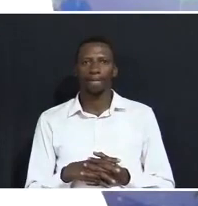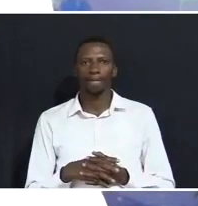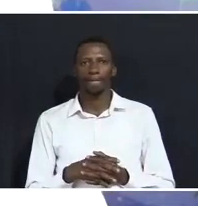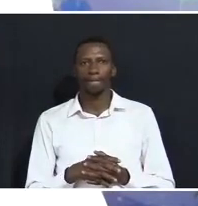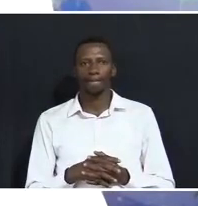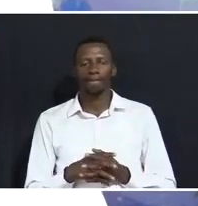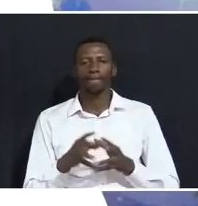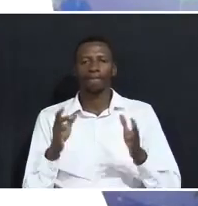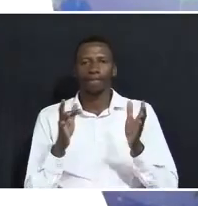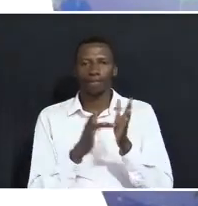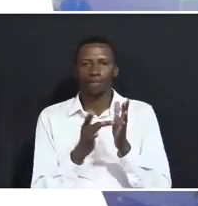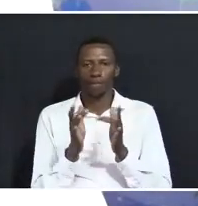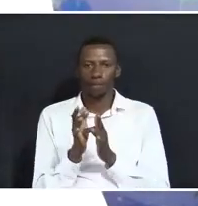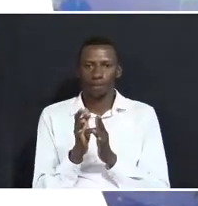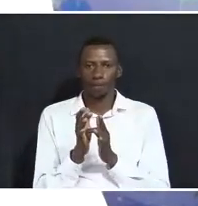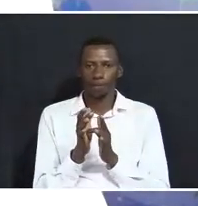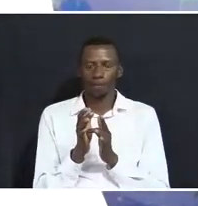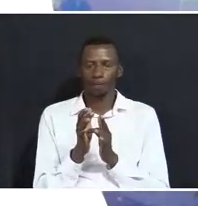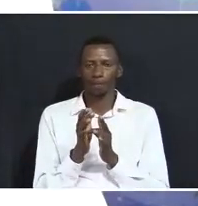Jesus